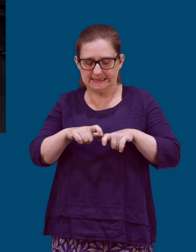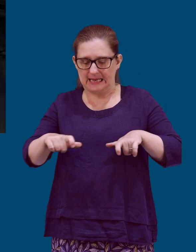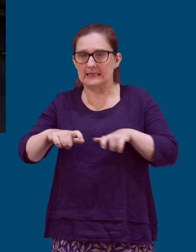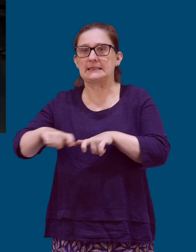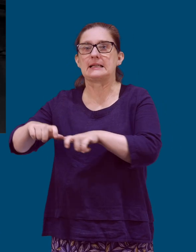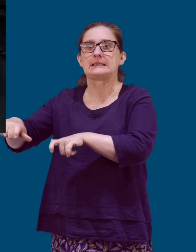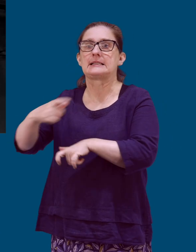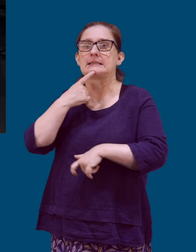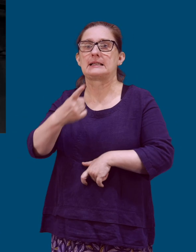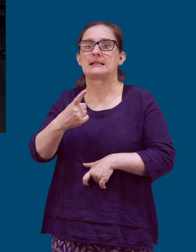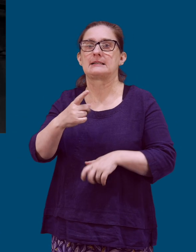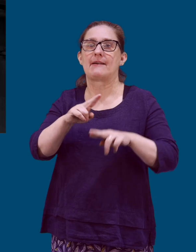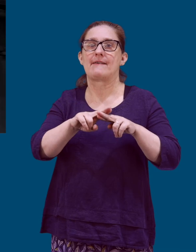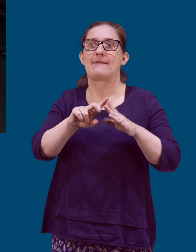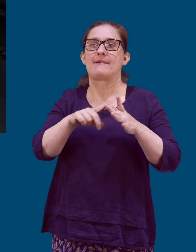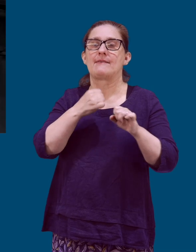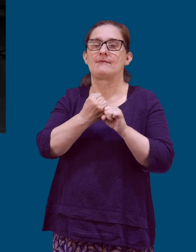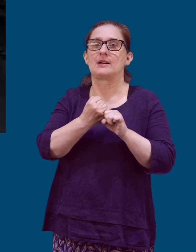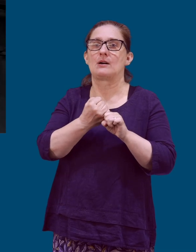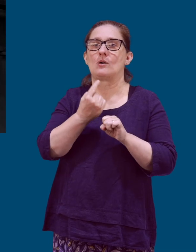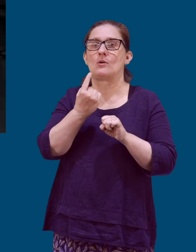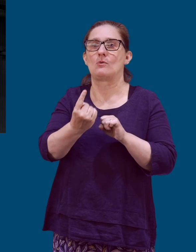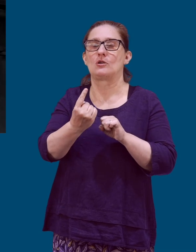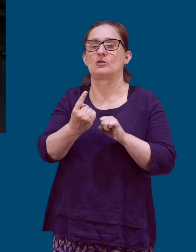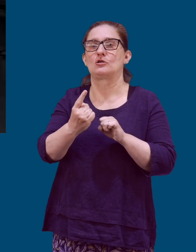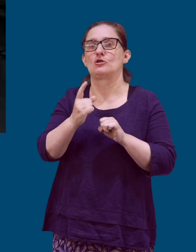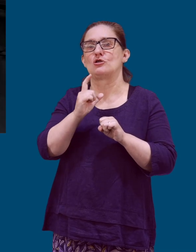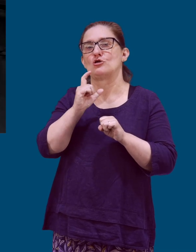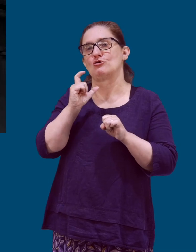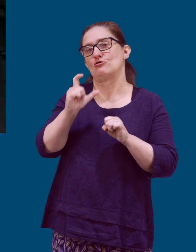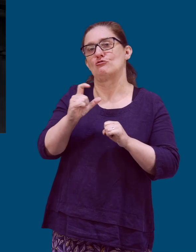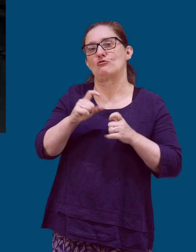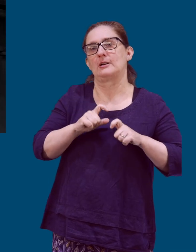that reads, Fig 1, Chronic Musculoskeletal Pain.